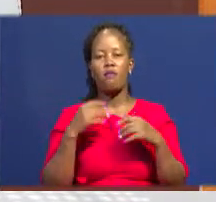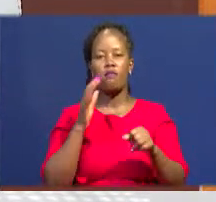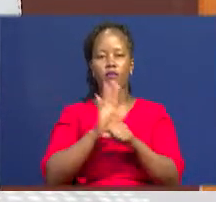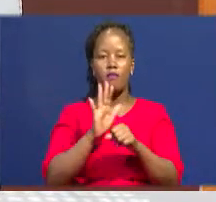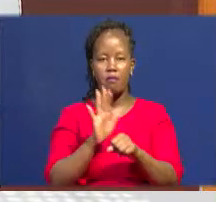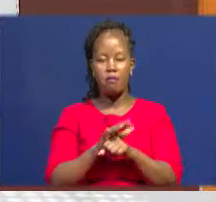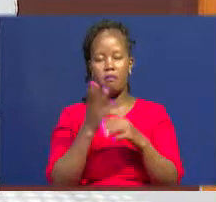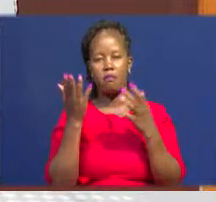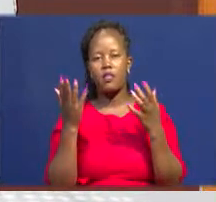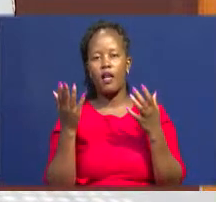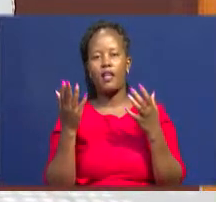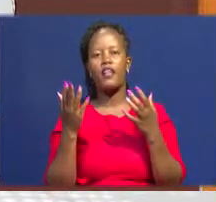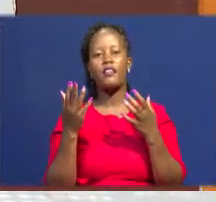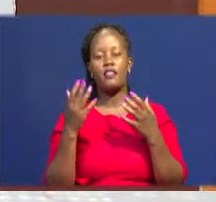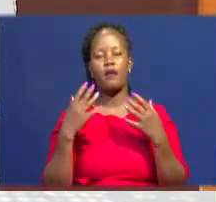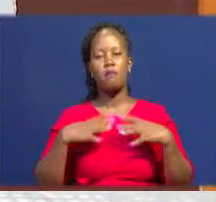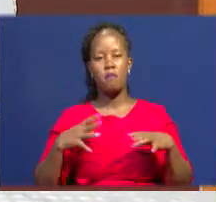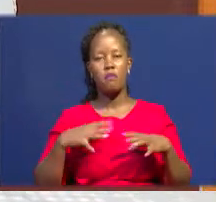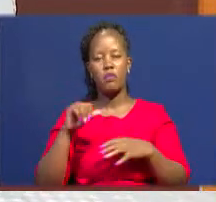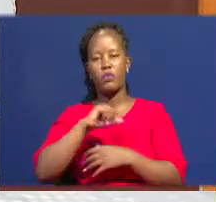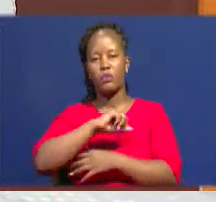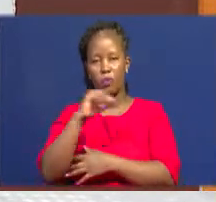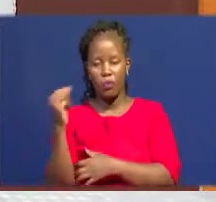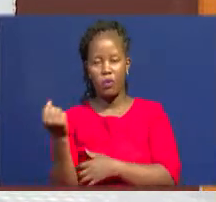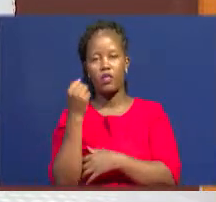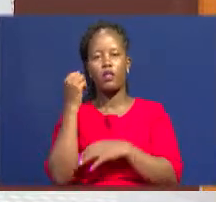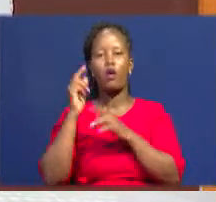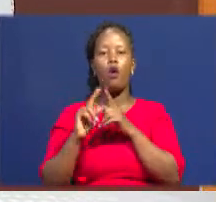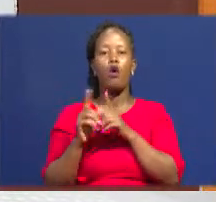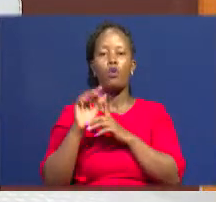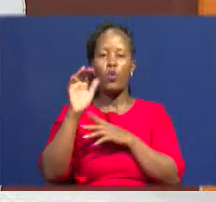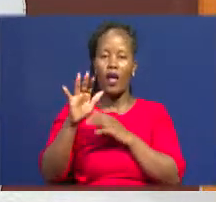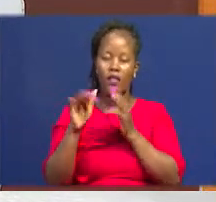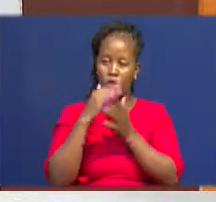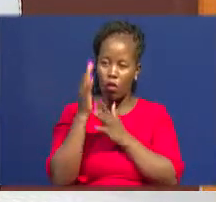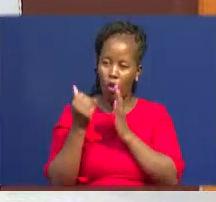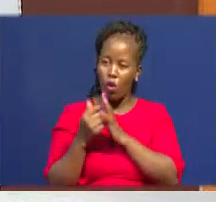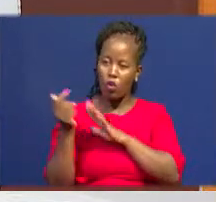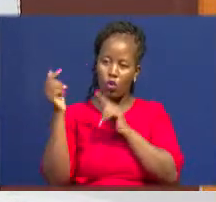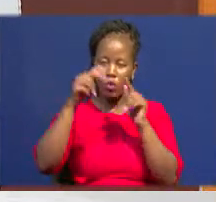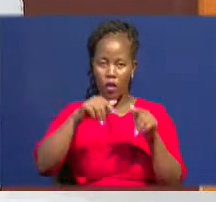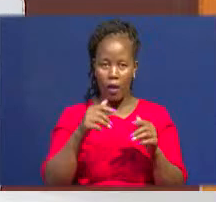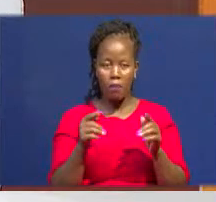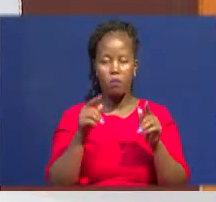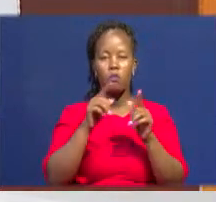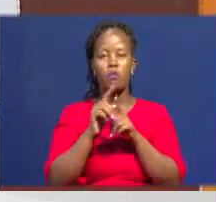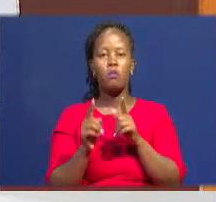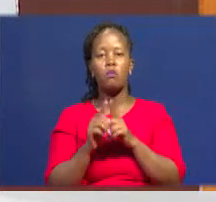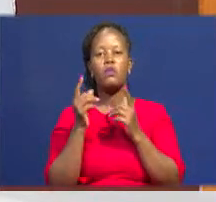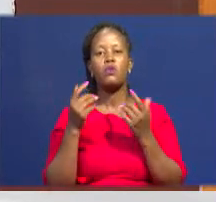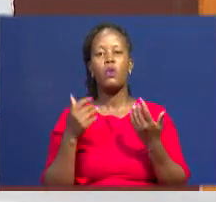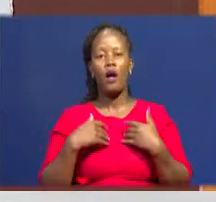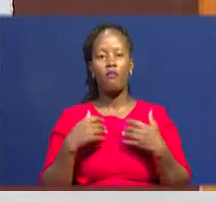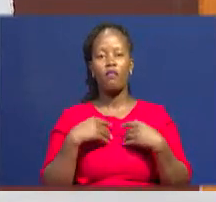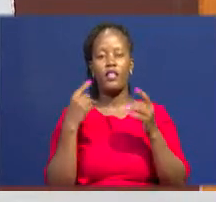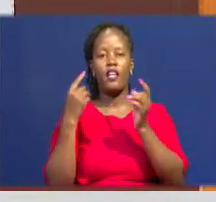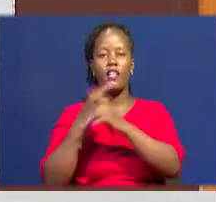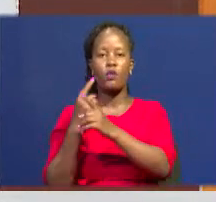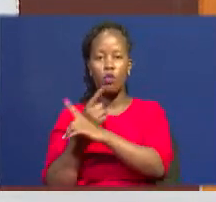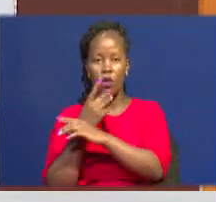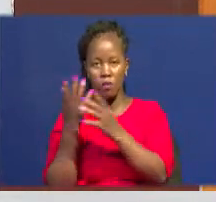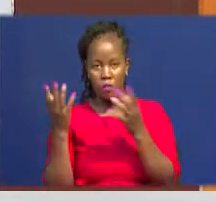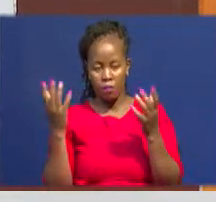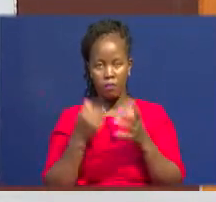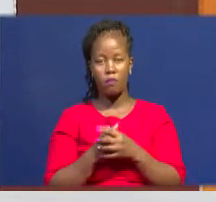early to go vote. We would also ask them to do the same thing. Wake up early to come watch rally. Don't wake up at 8 and then come and make it an emergency for